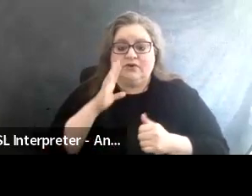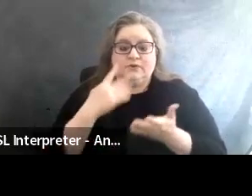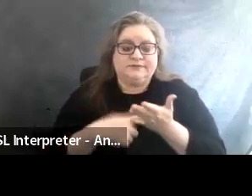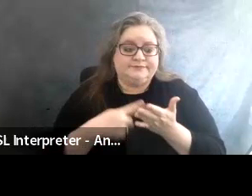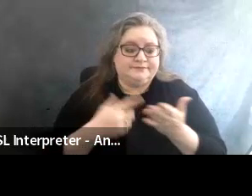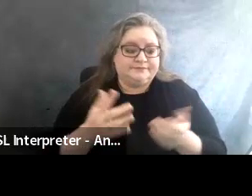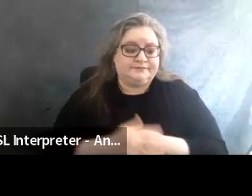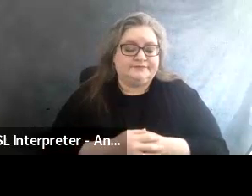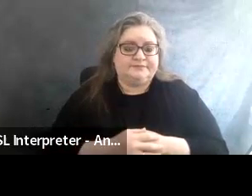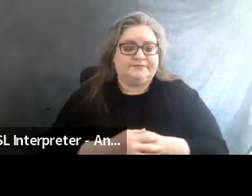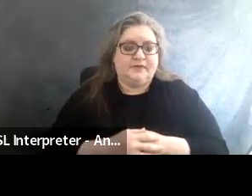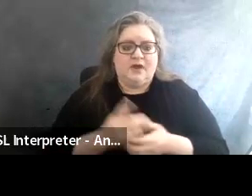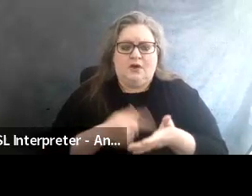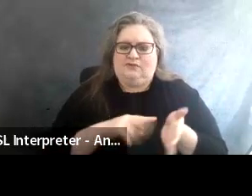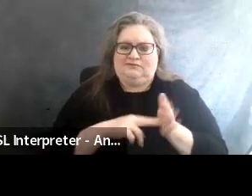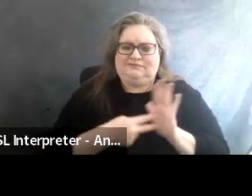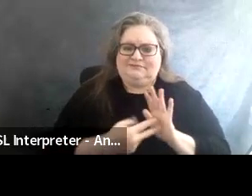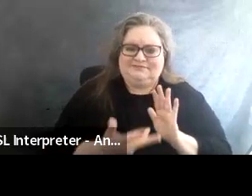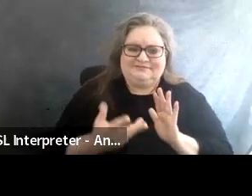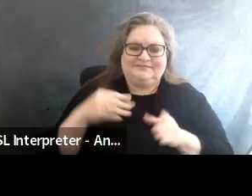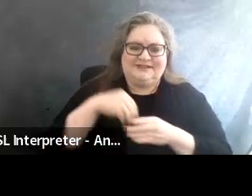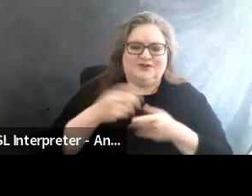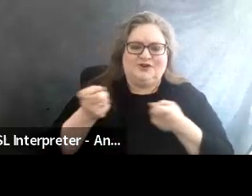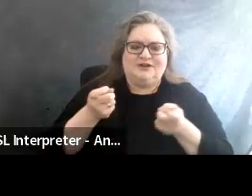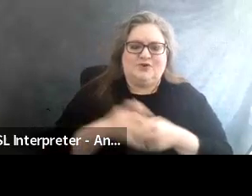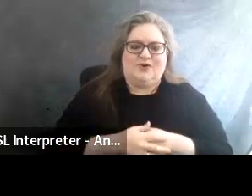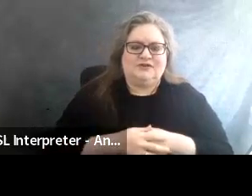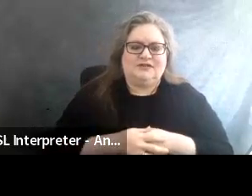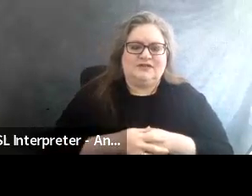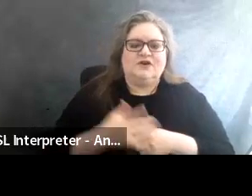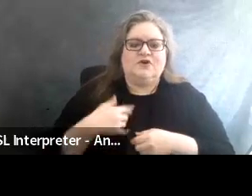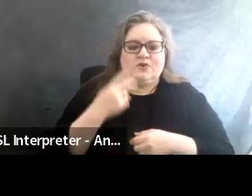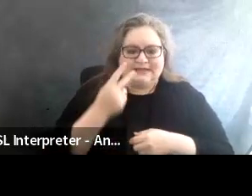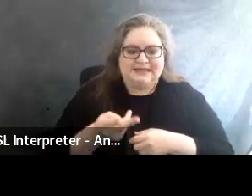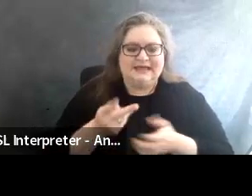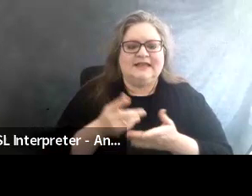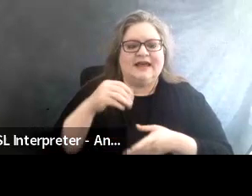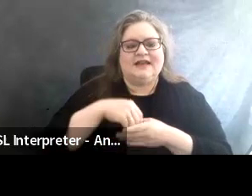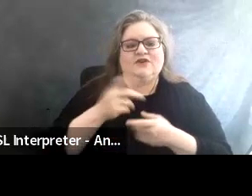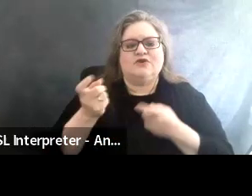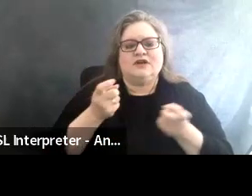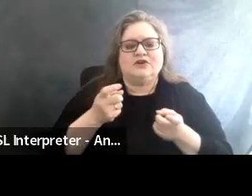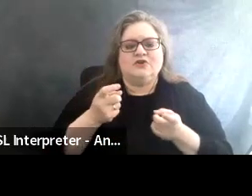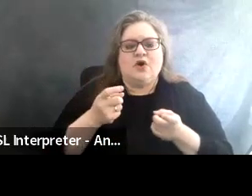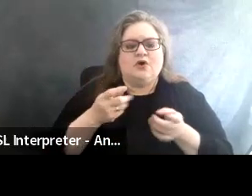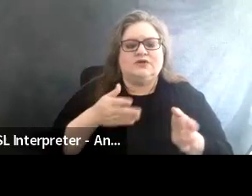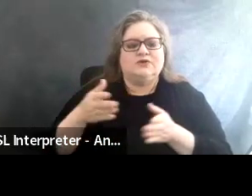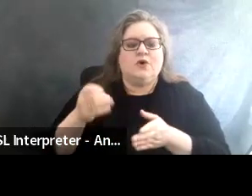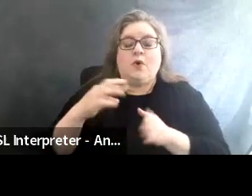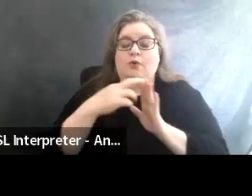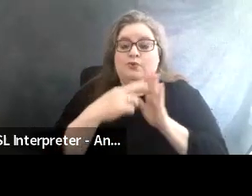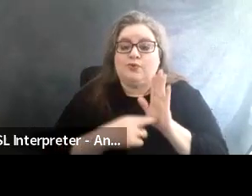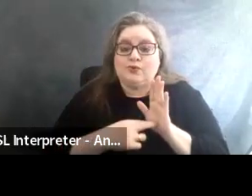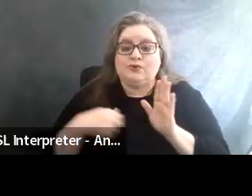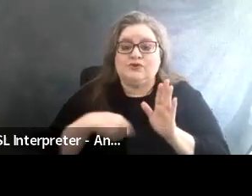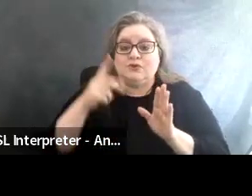is what even are internal controls, right? We see here that internal controls are mechanisms or rules that we